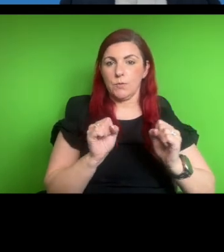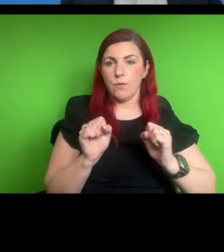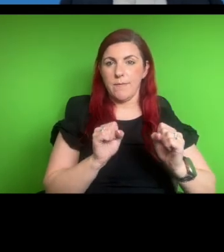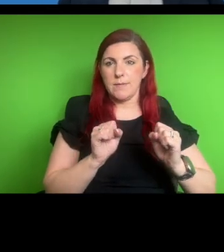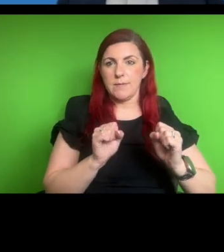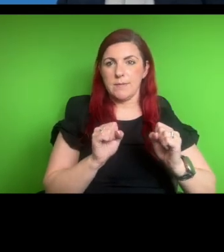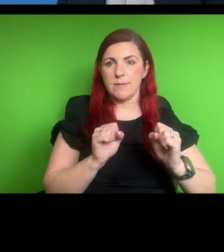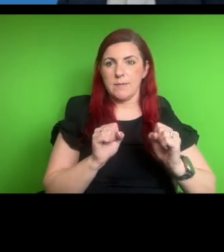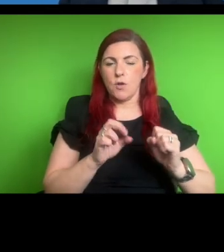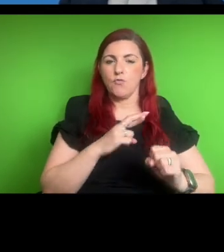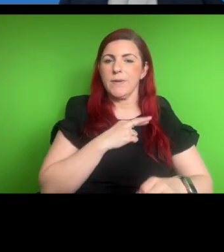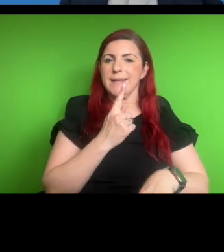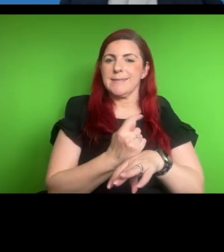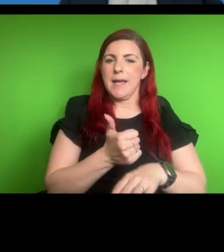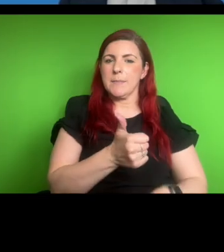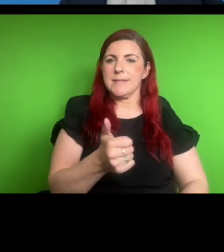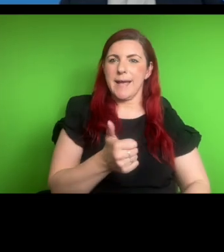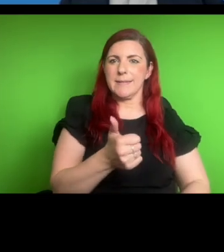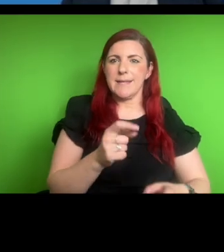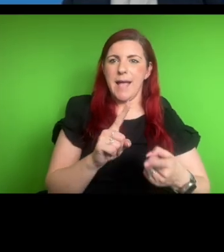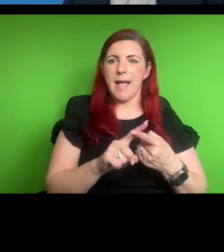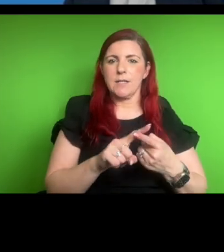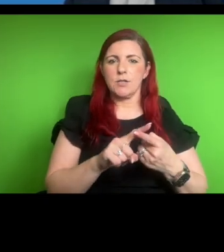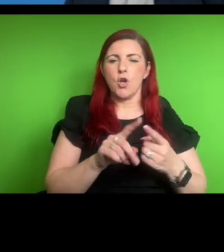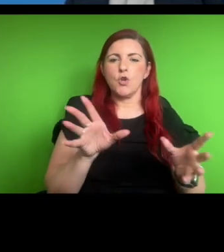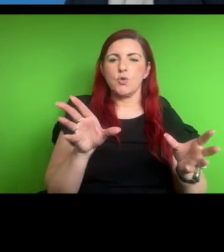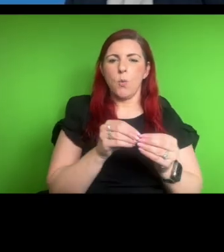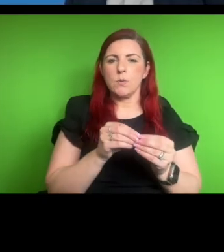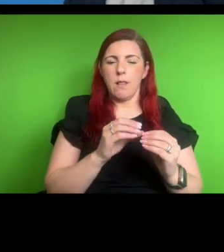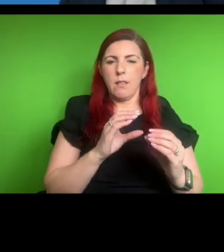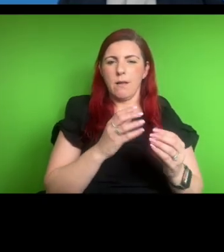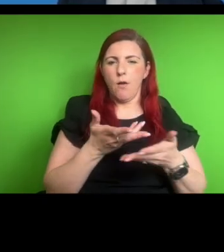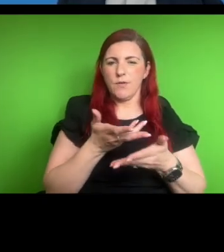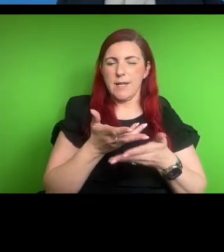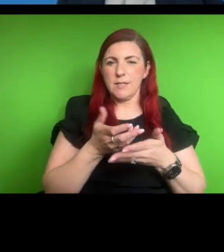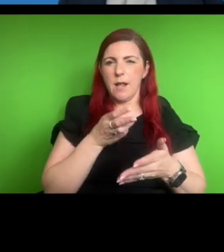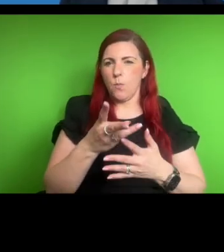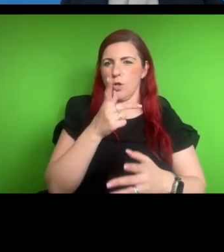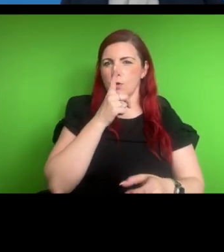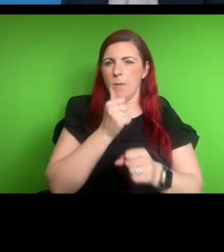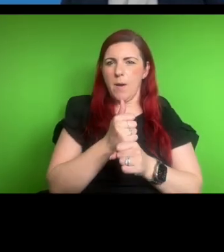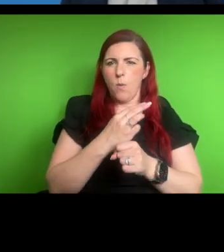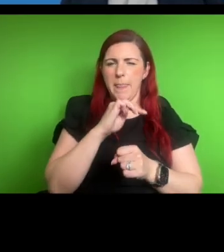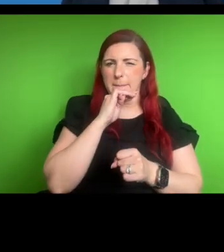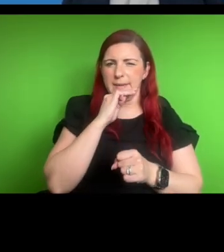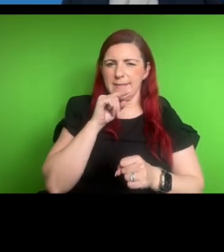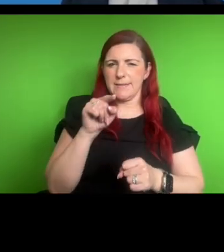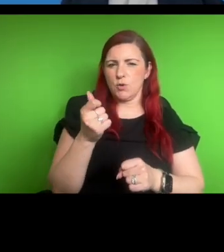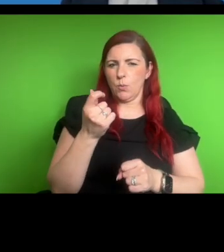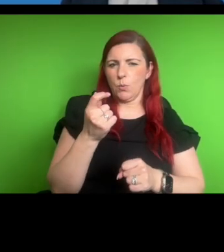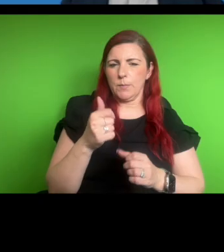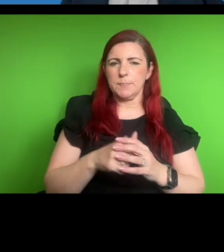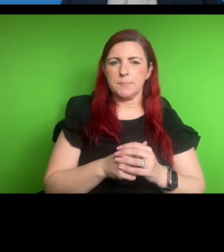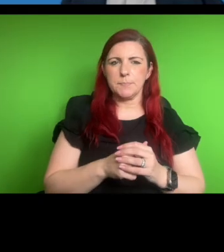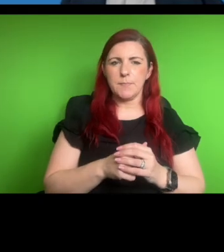and total conversation. And I'm going to talk a little bit about real-time text in a couple of minutes, just to give you a clear view